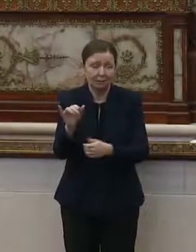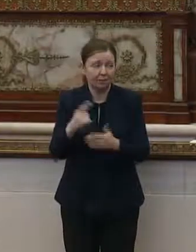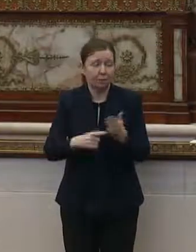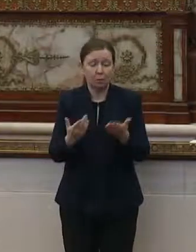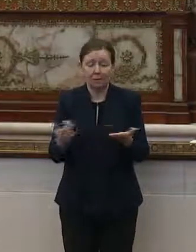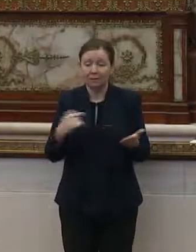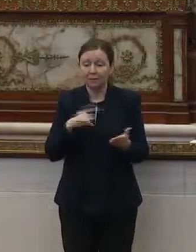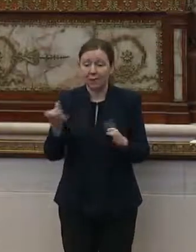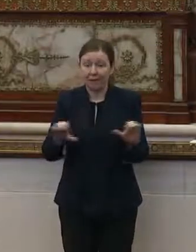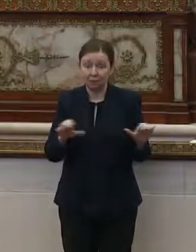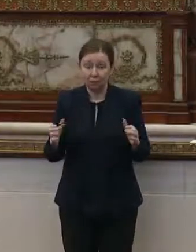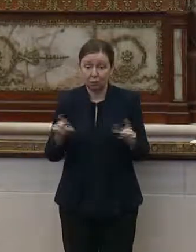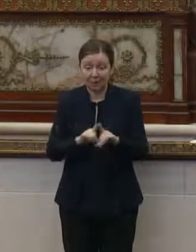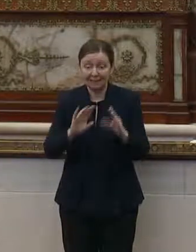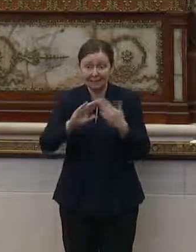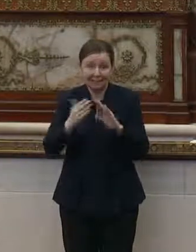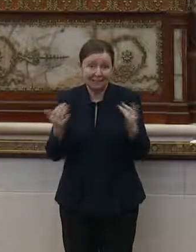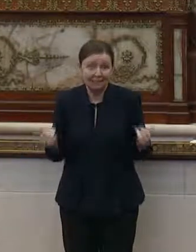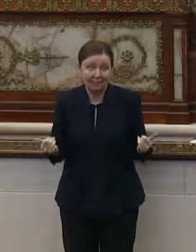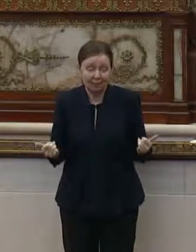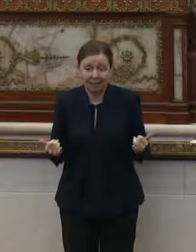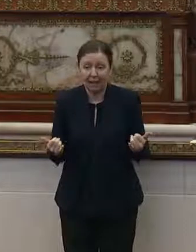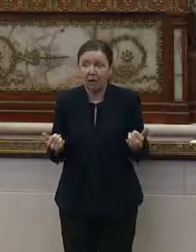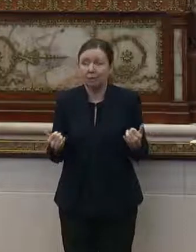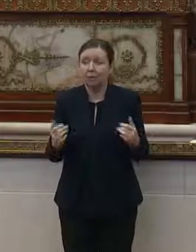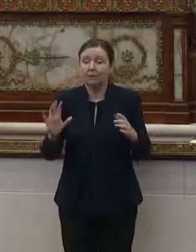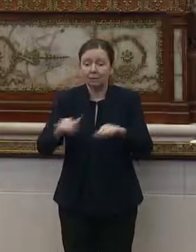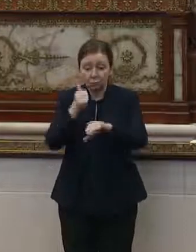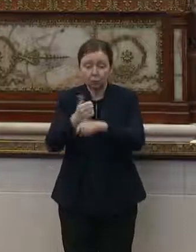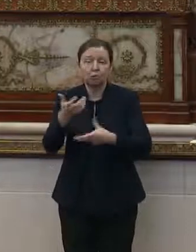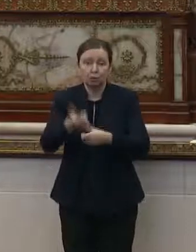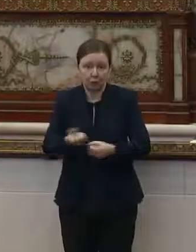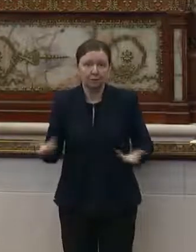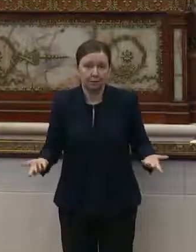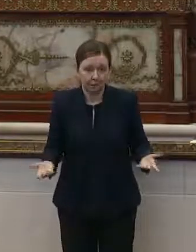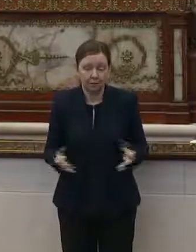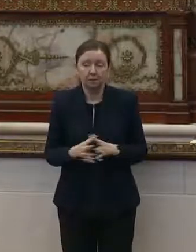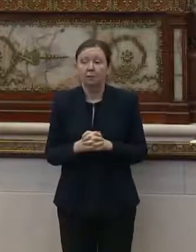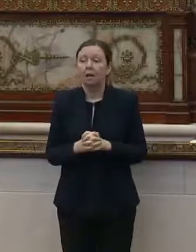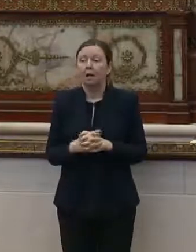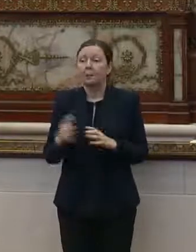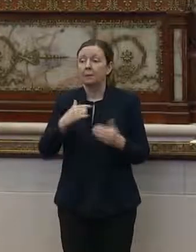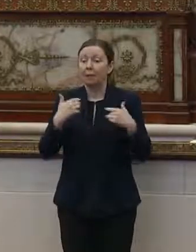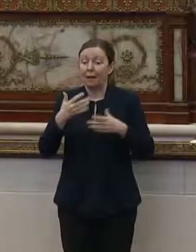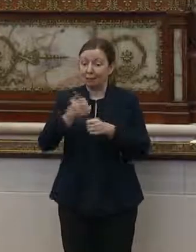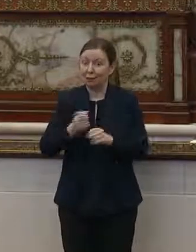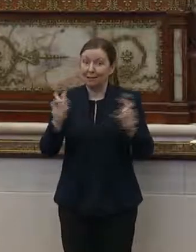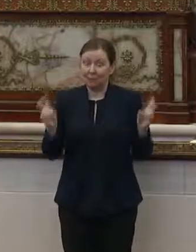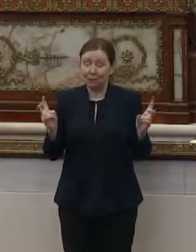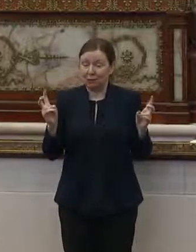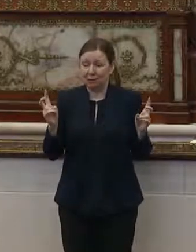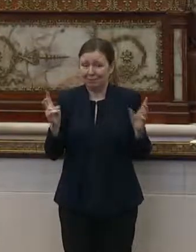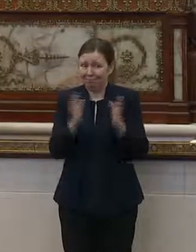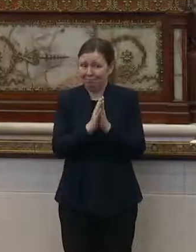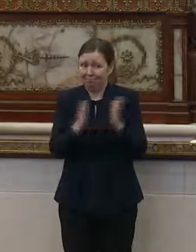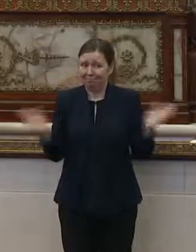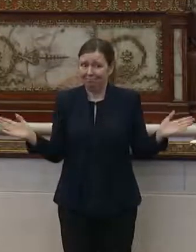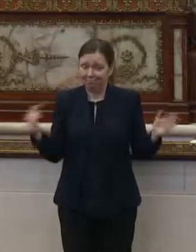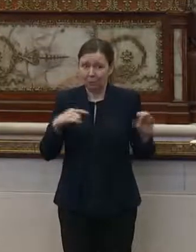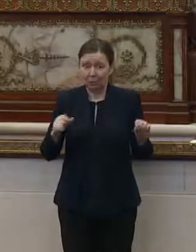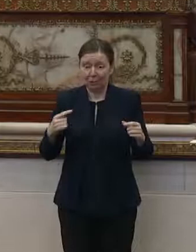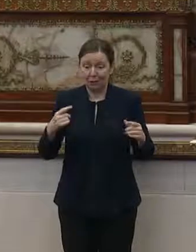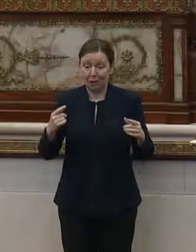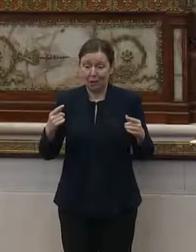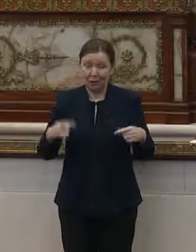that we have to do as a city, right, is restore people's trust. And we have trust issues all across the board. And we can all argue that